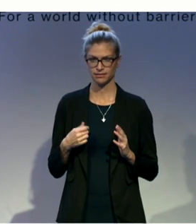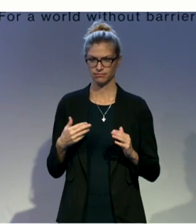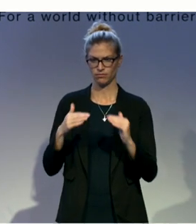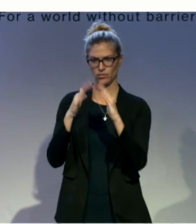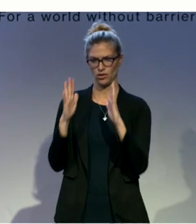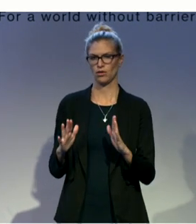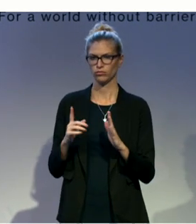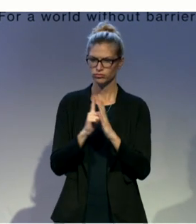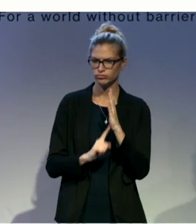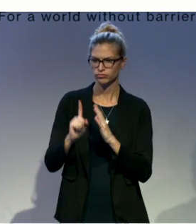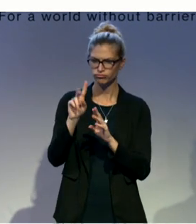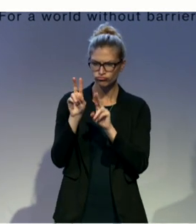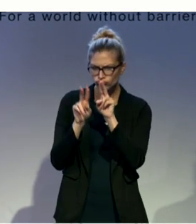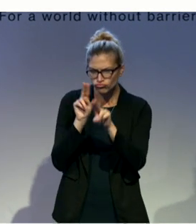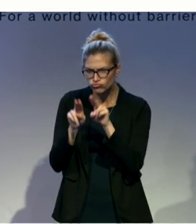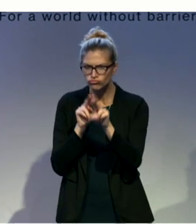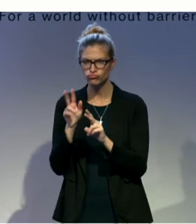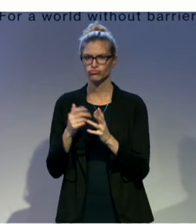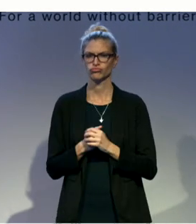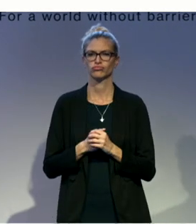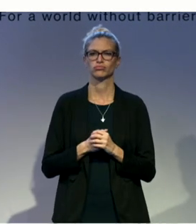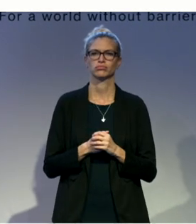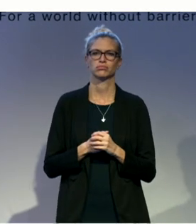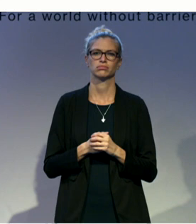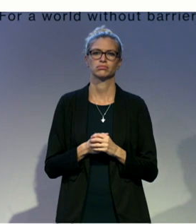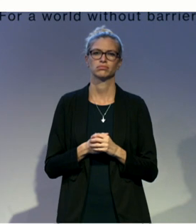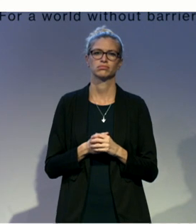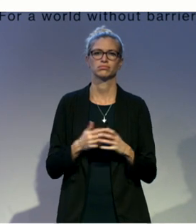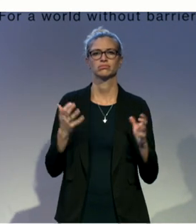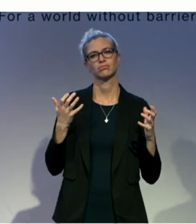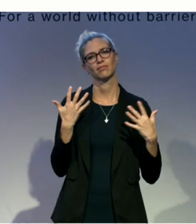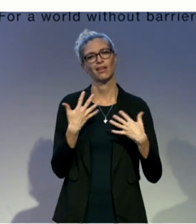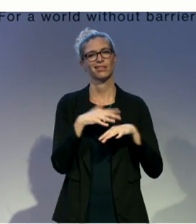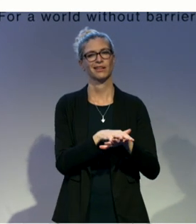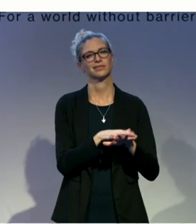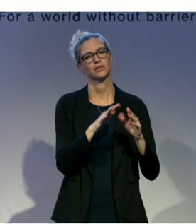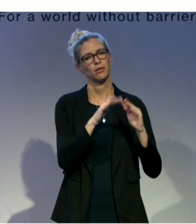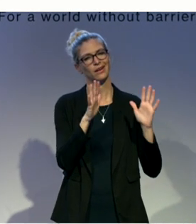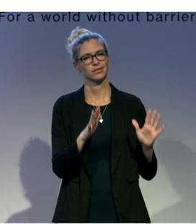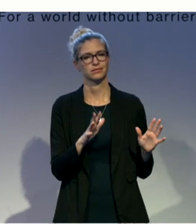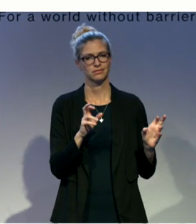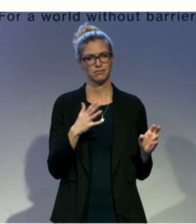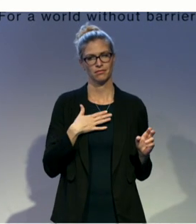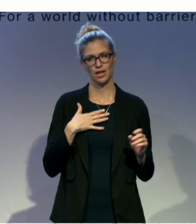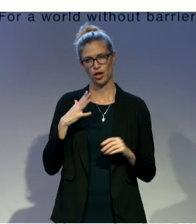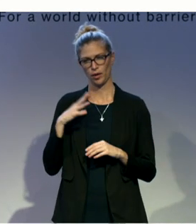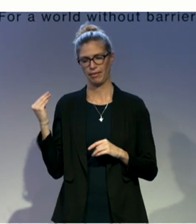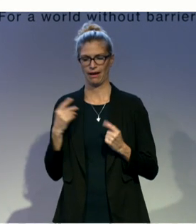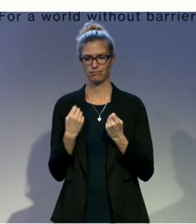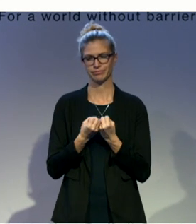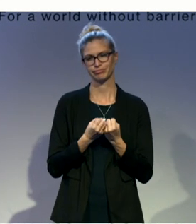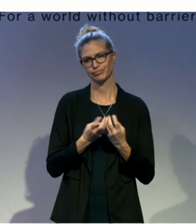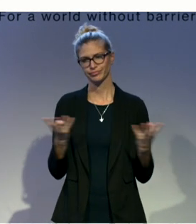It's not the only house, this integrated house in our organization. We have some other